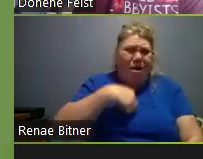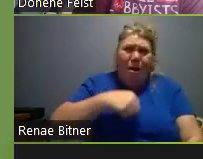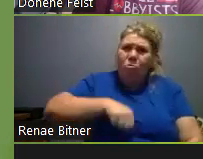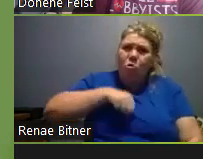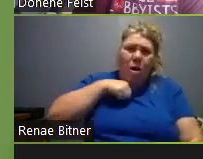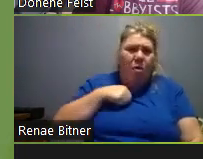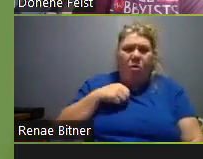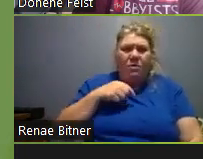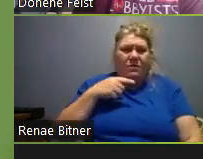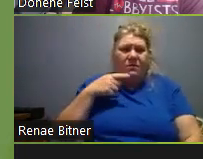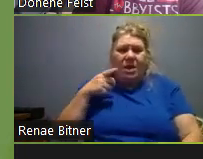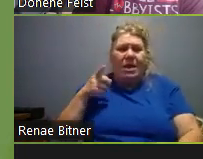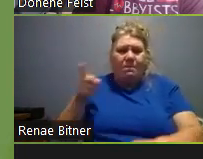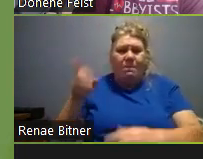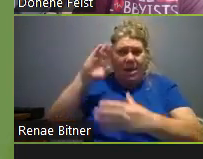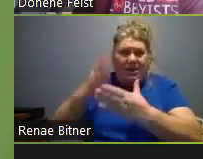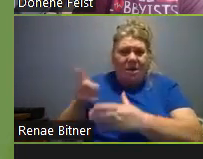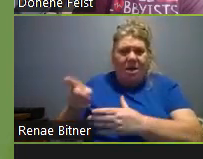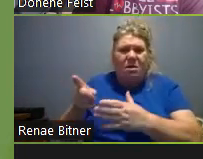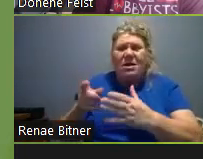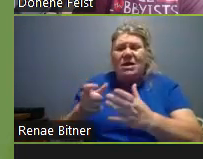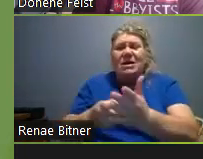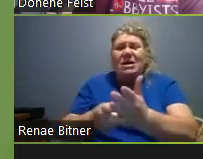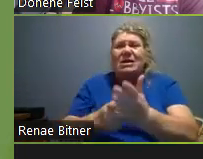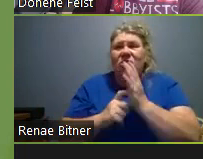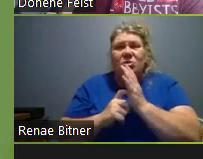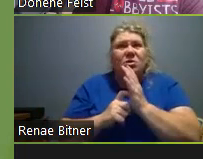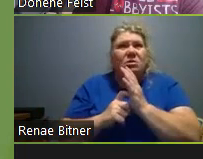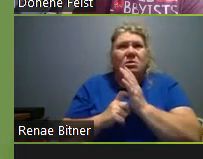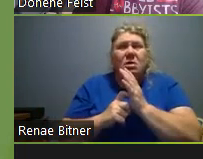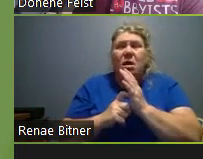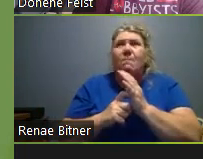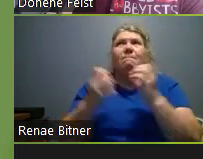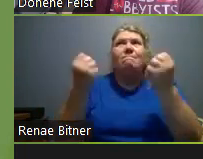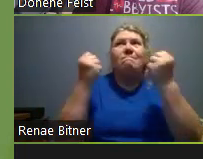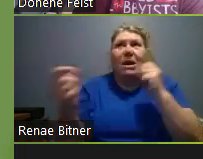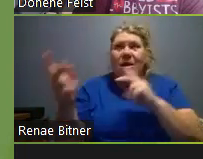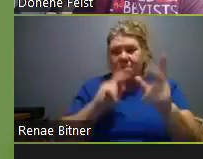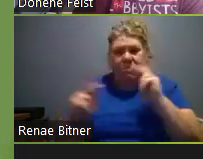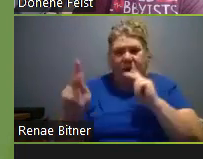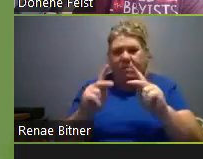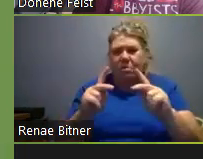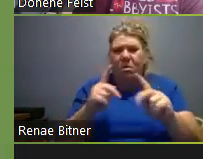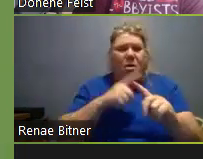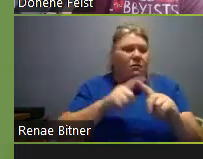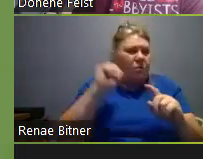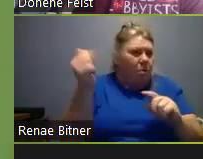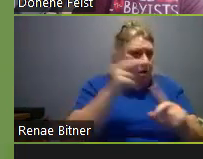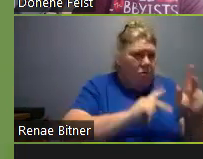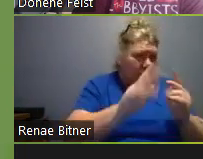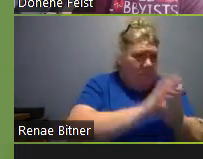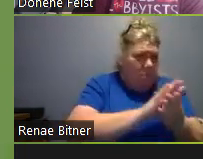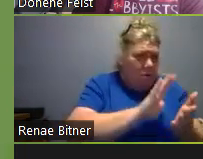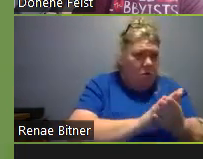took I will say it took a village. It was from everybody at the school, his